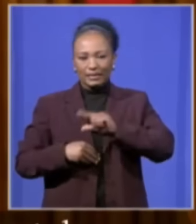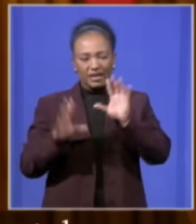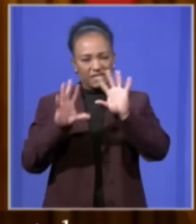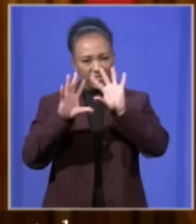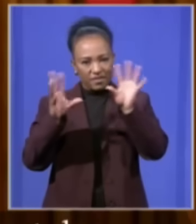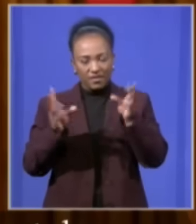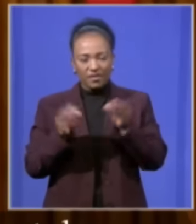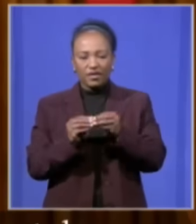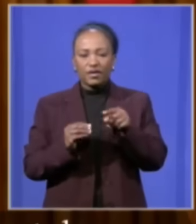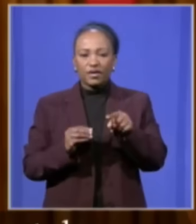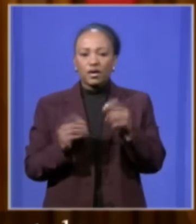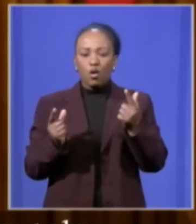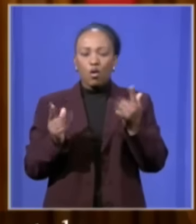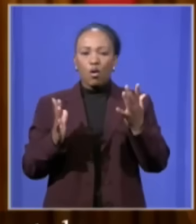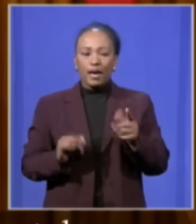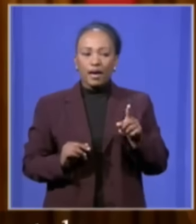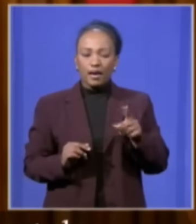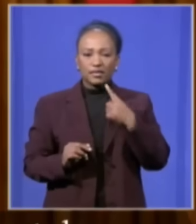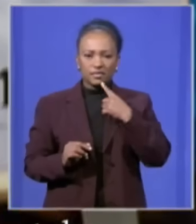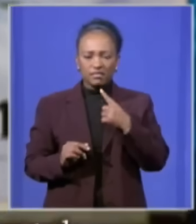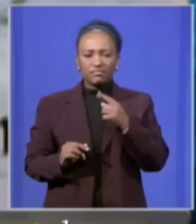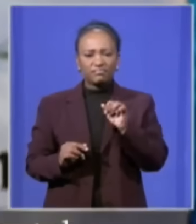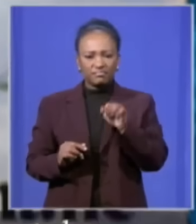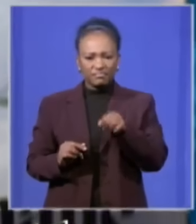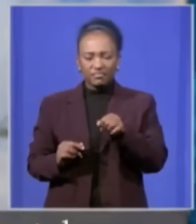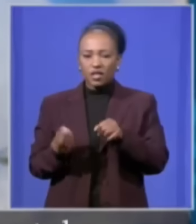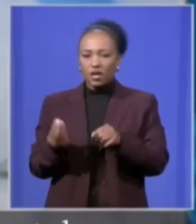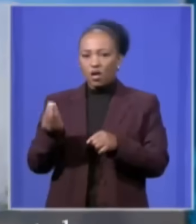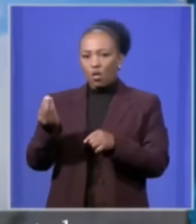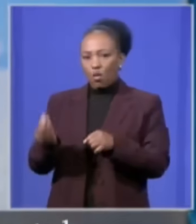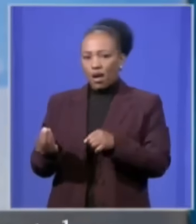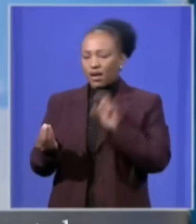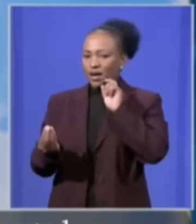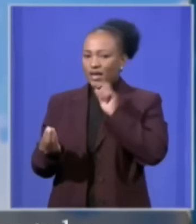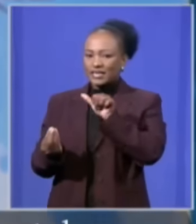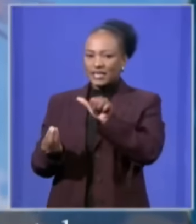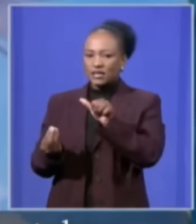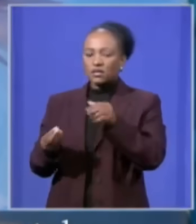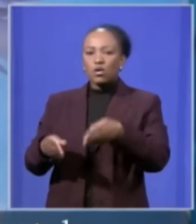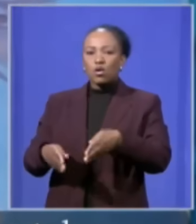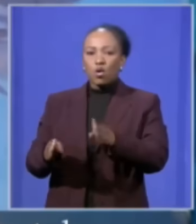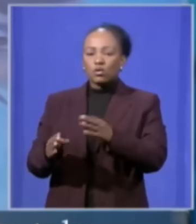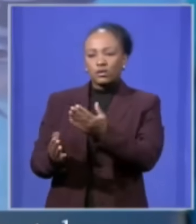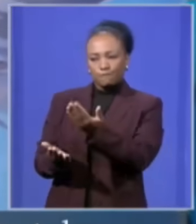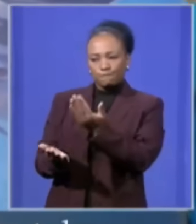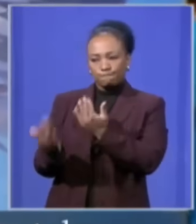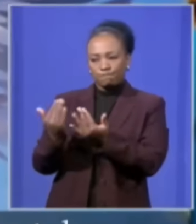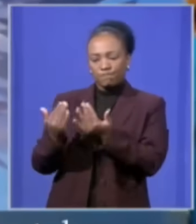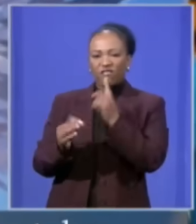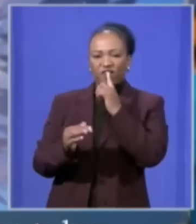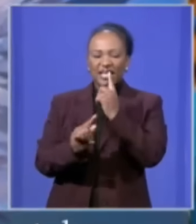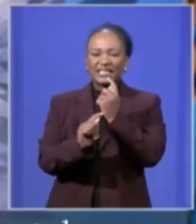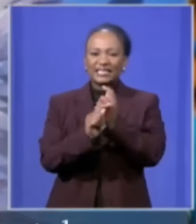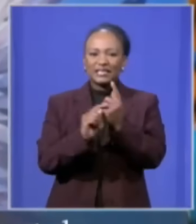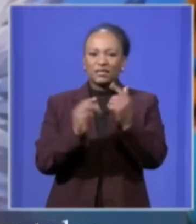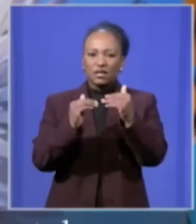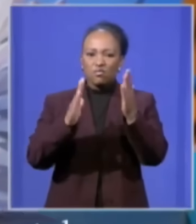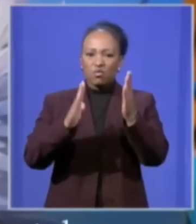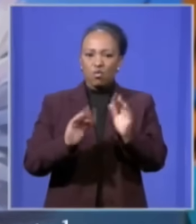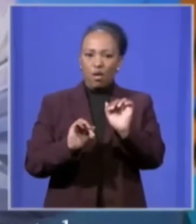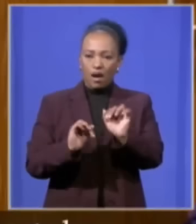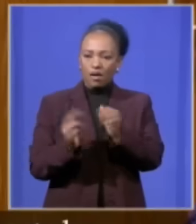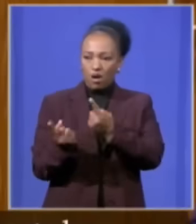wa gagwe wa semolao o ile a dumela gore o gokeditše ngwana wa mengwage e tshela ge a bea le mmileng go tla mokhukhung wa gagwe. This was after